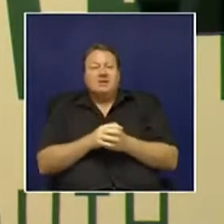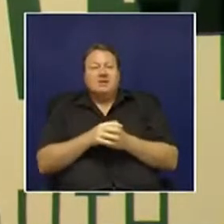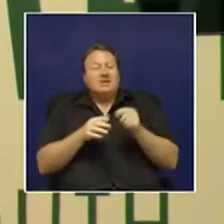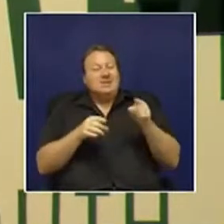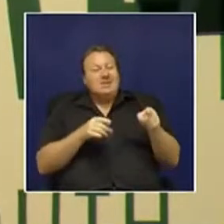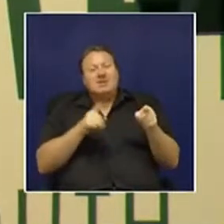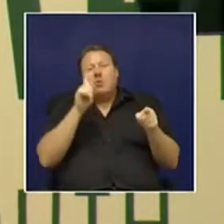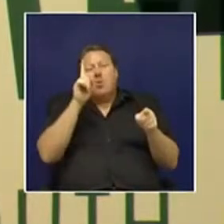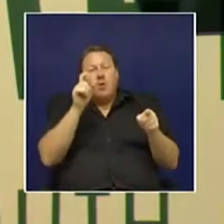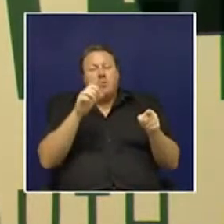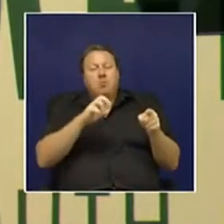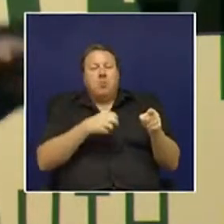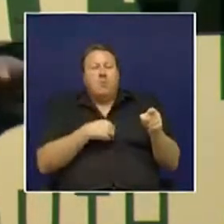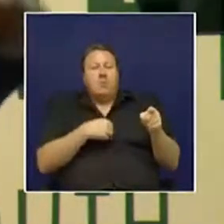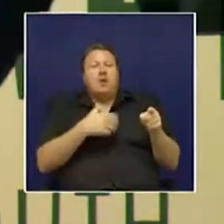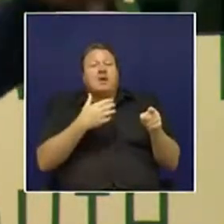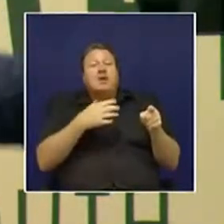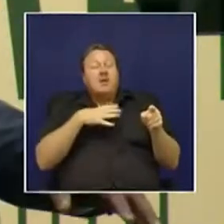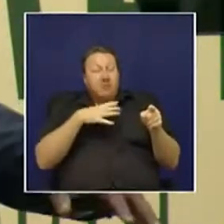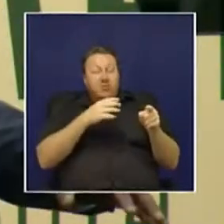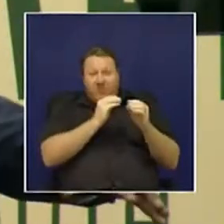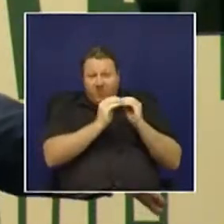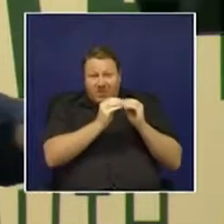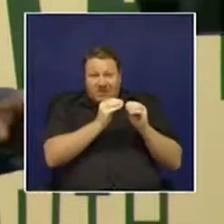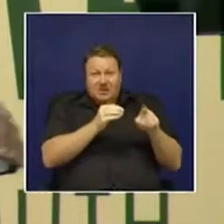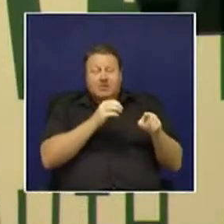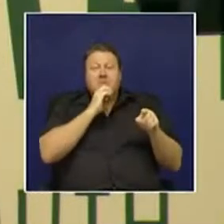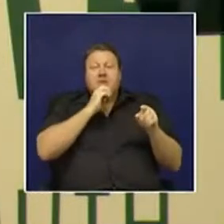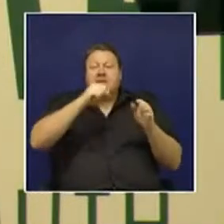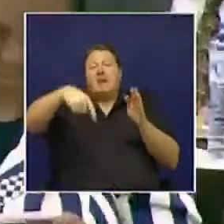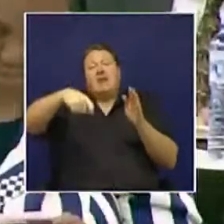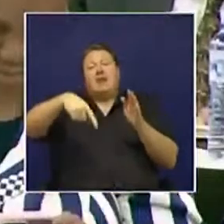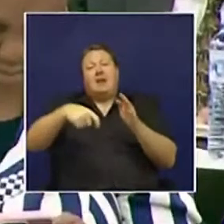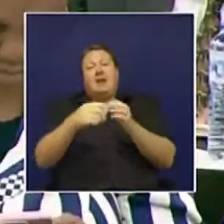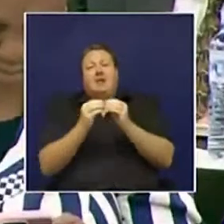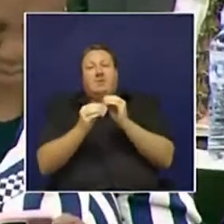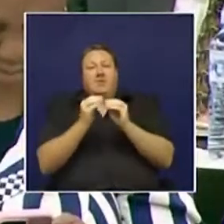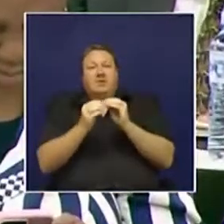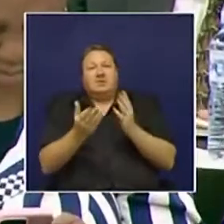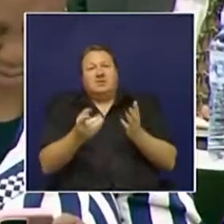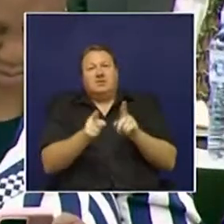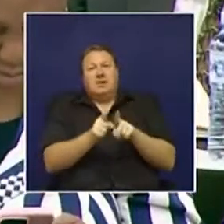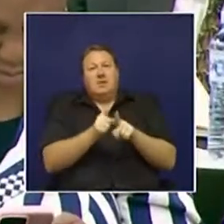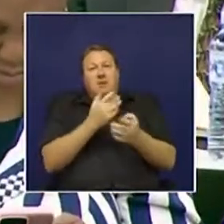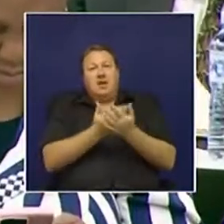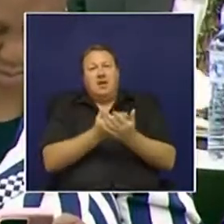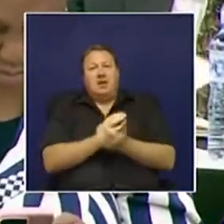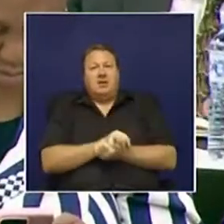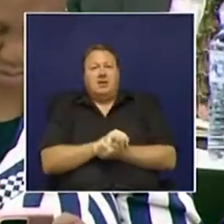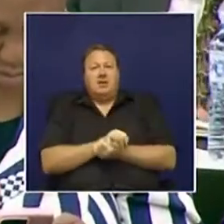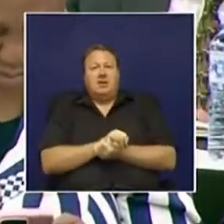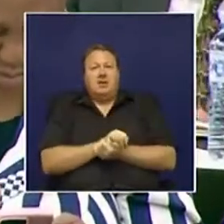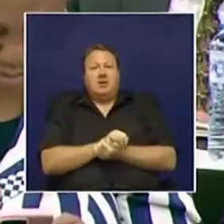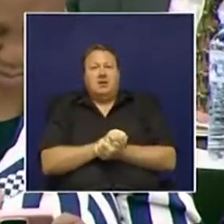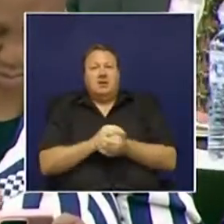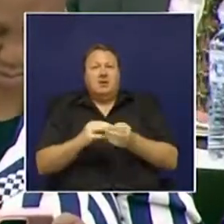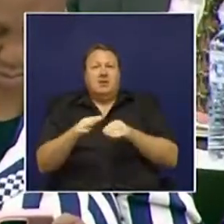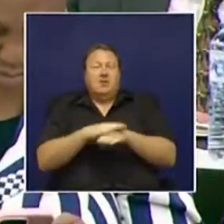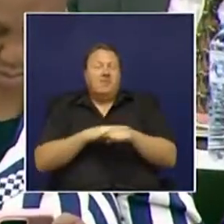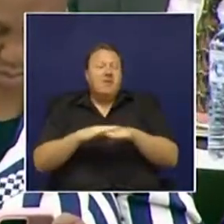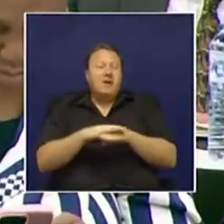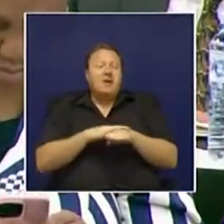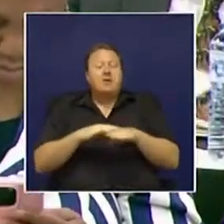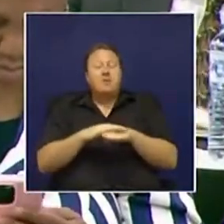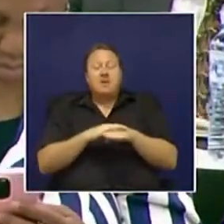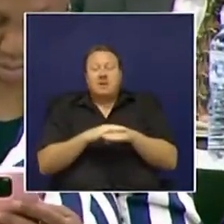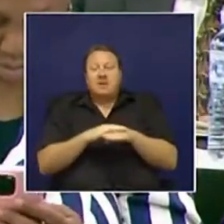can be able to fix leaks and so on. But it won't deal with the fundamental challenge, which is the infrastructure they are dealing